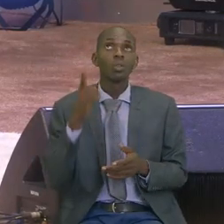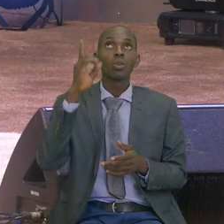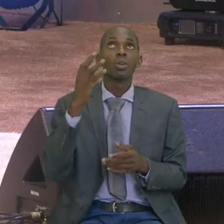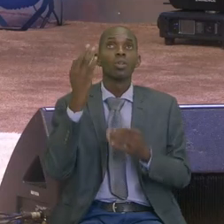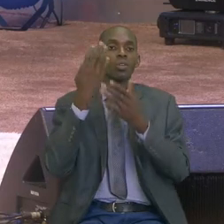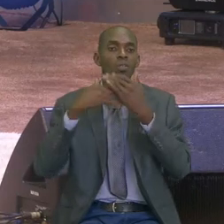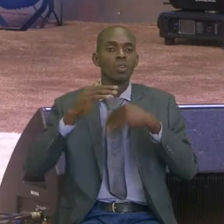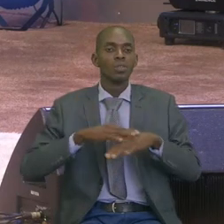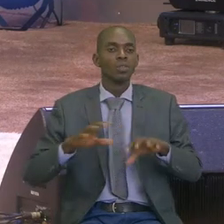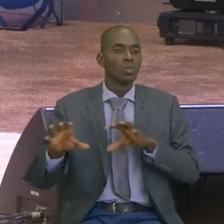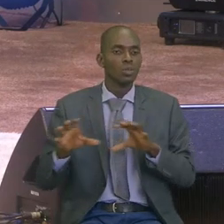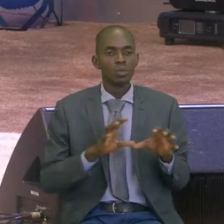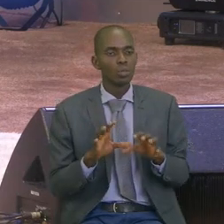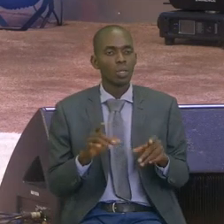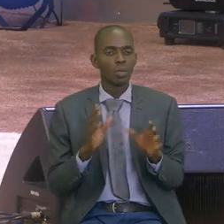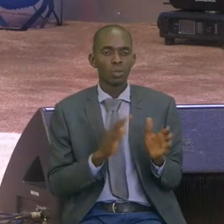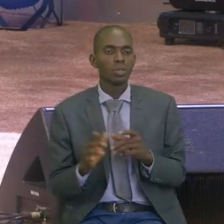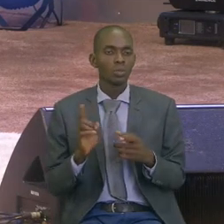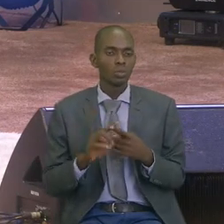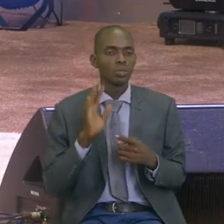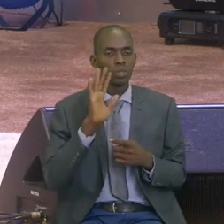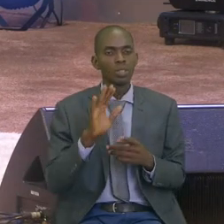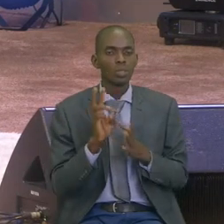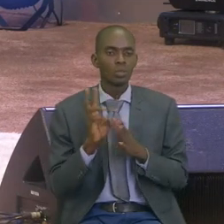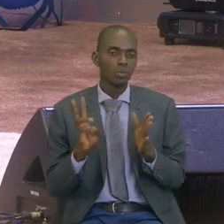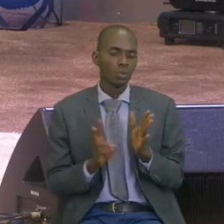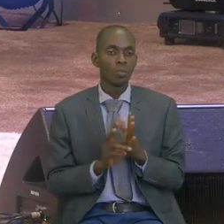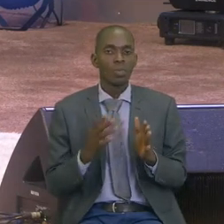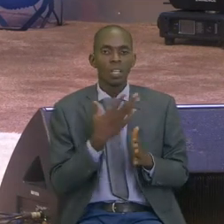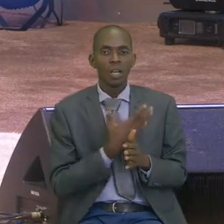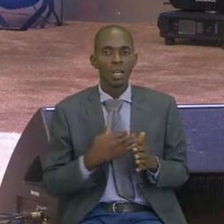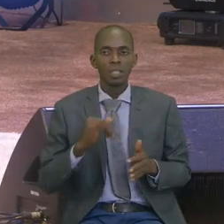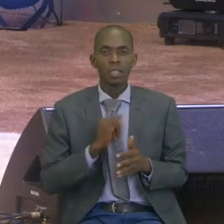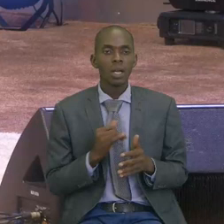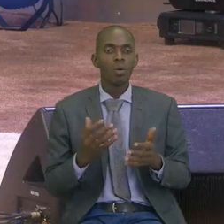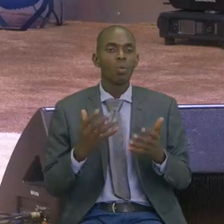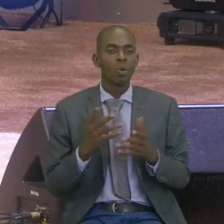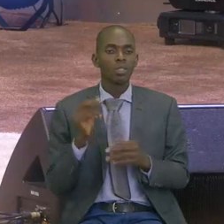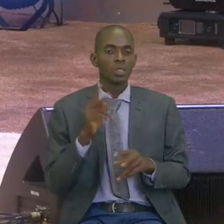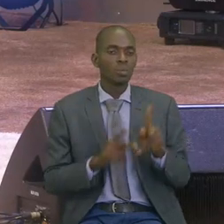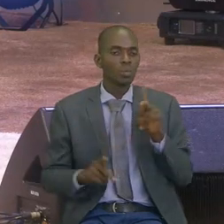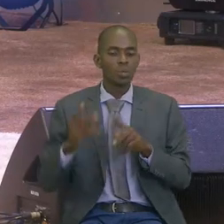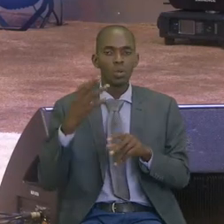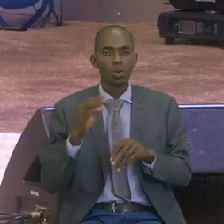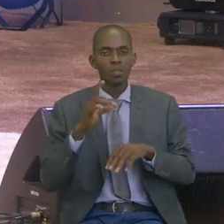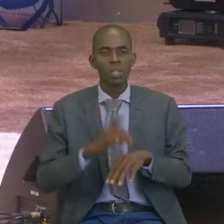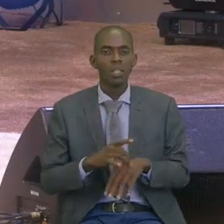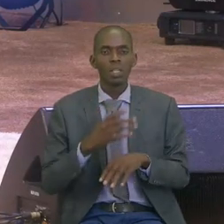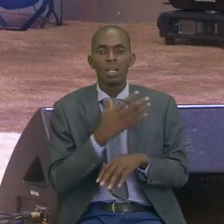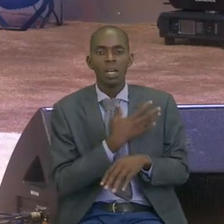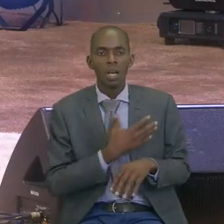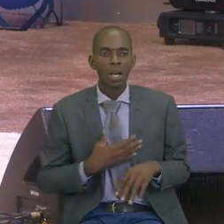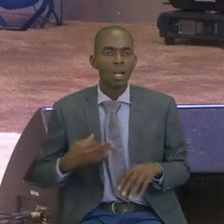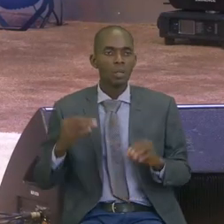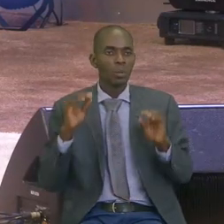will in the army of heaven and among the inhabitants of the earth, and none can